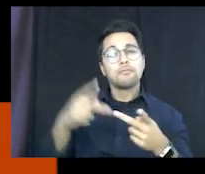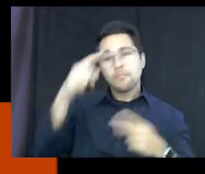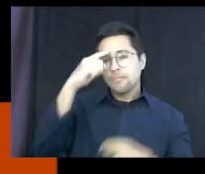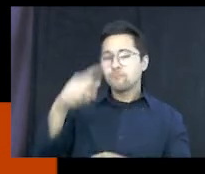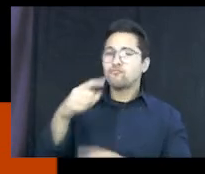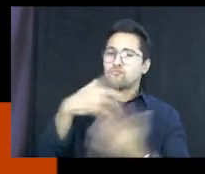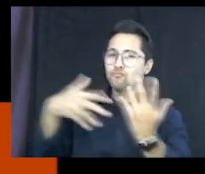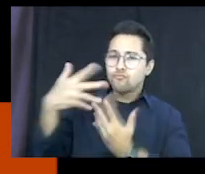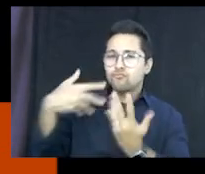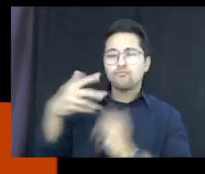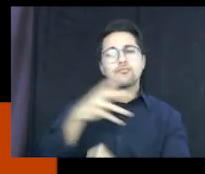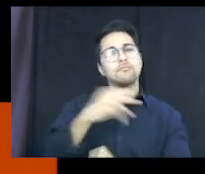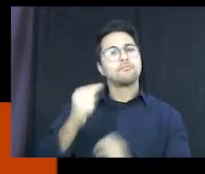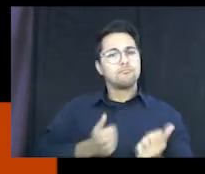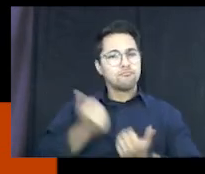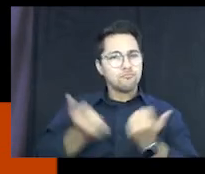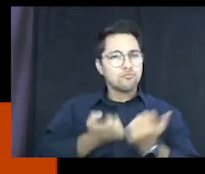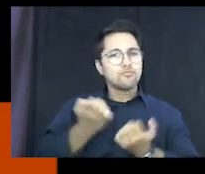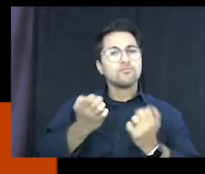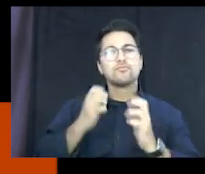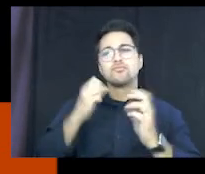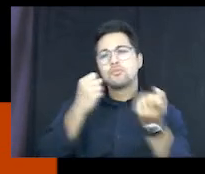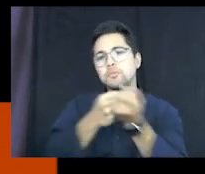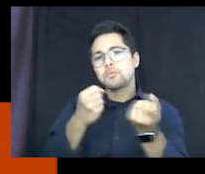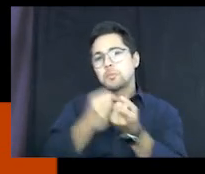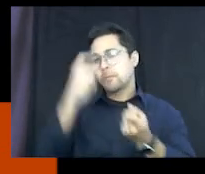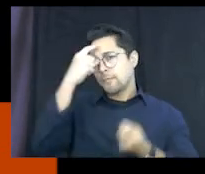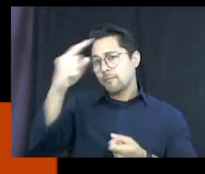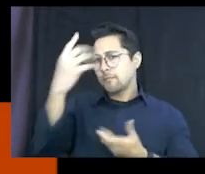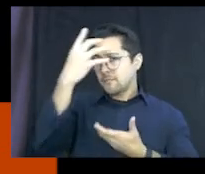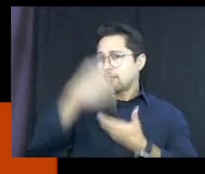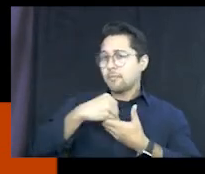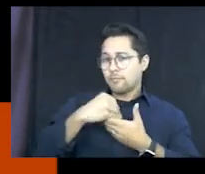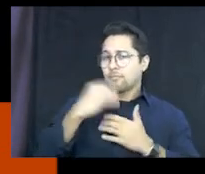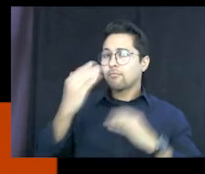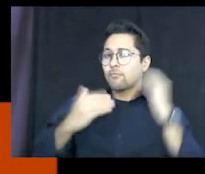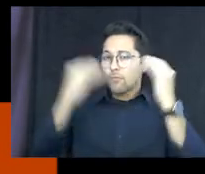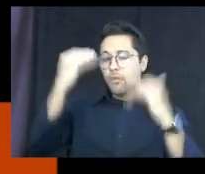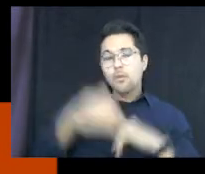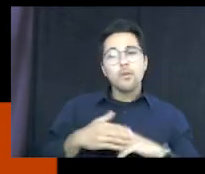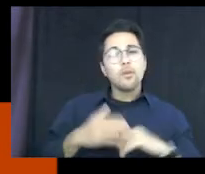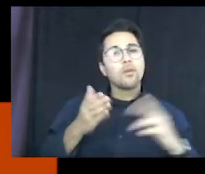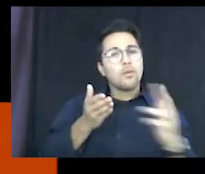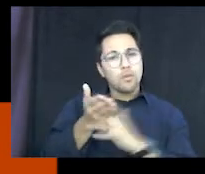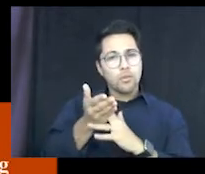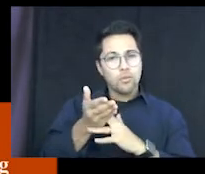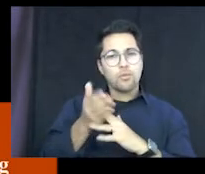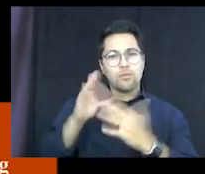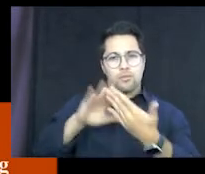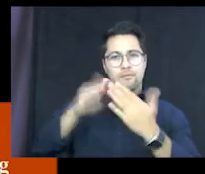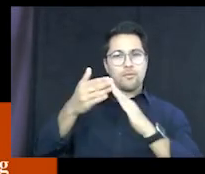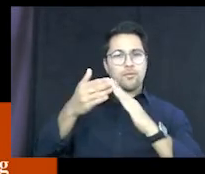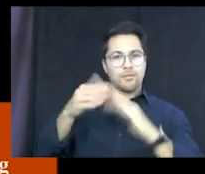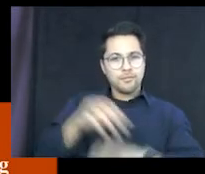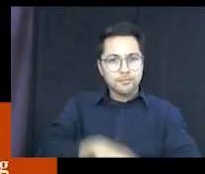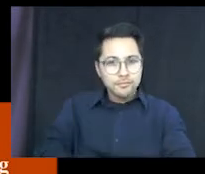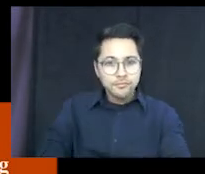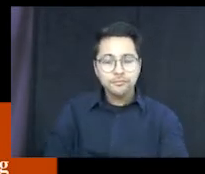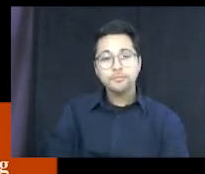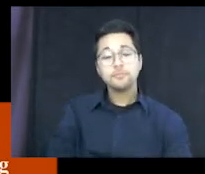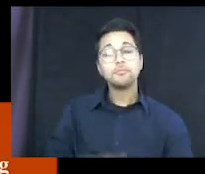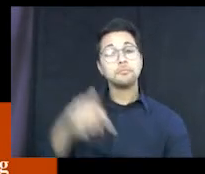and emotional support for autistic adults via a social community. In